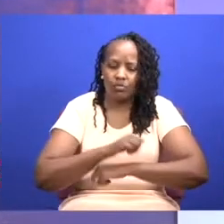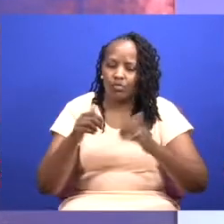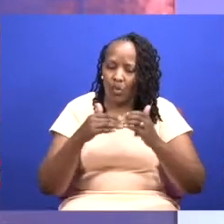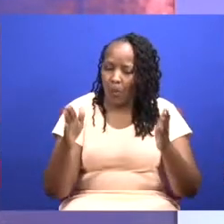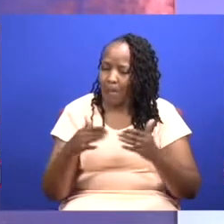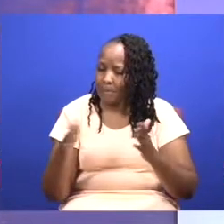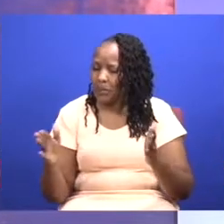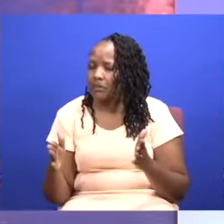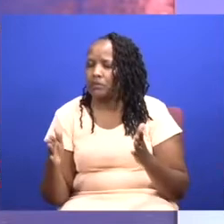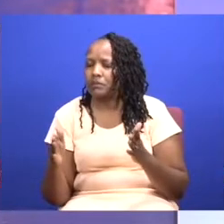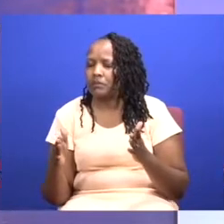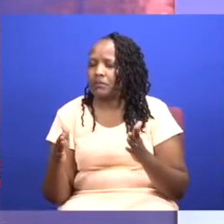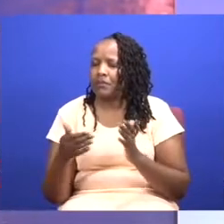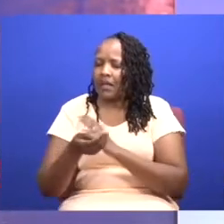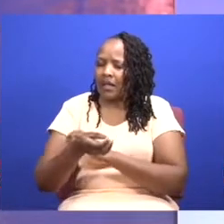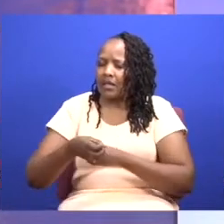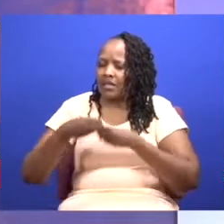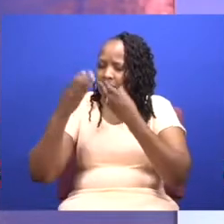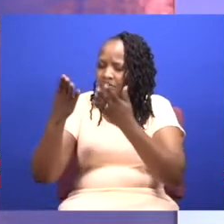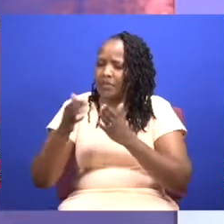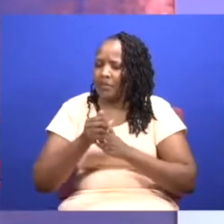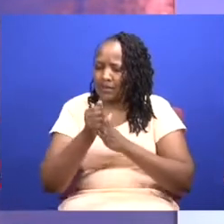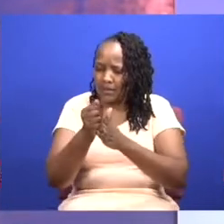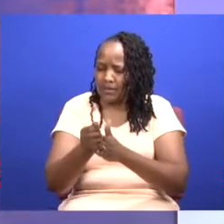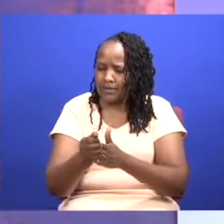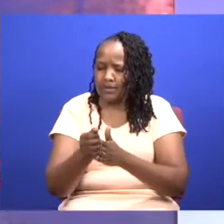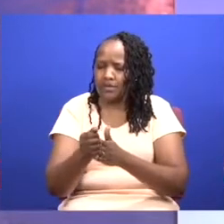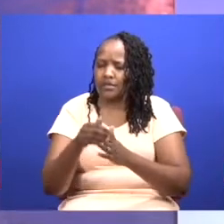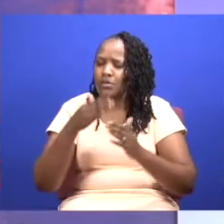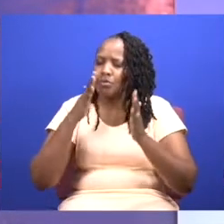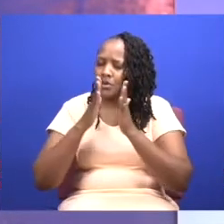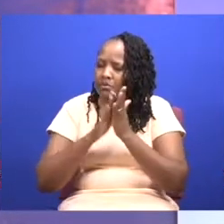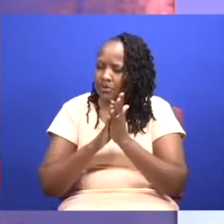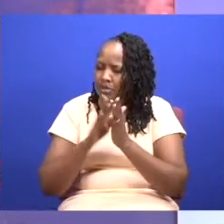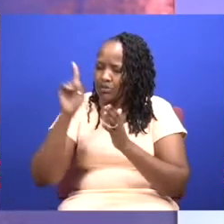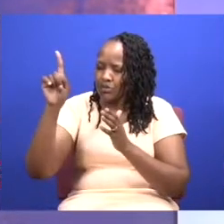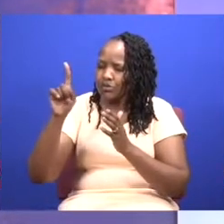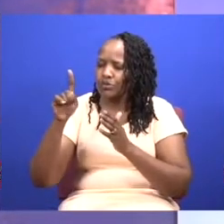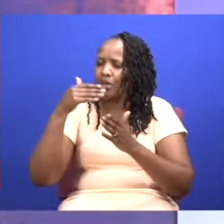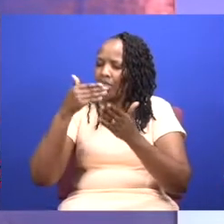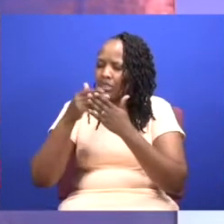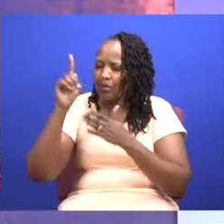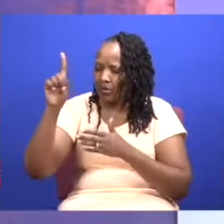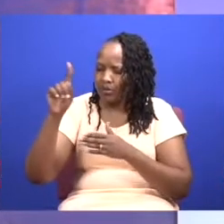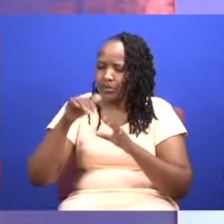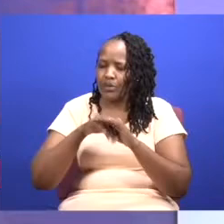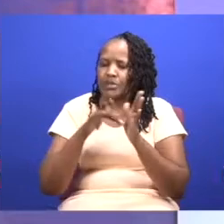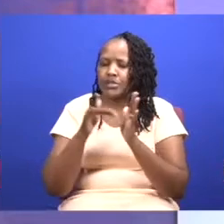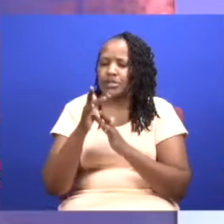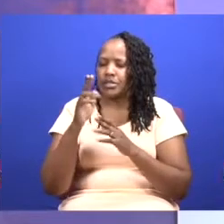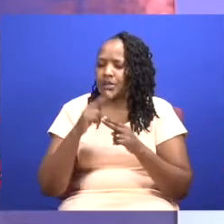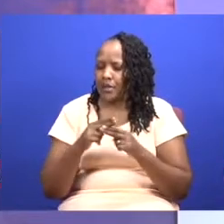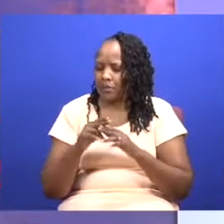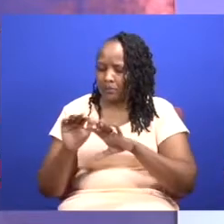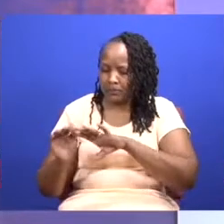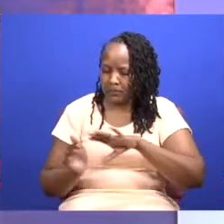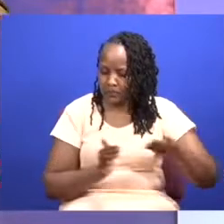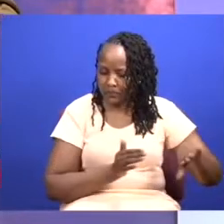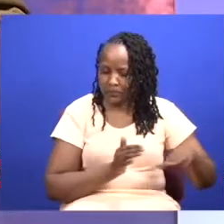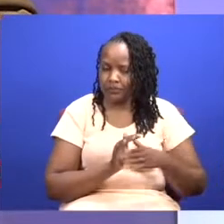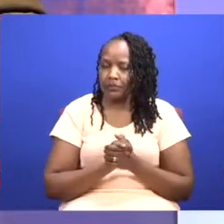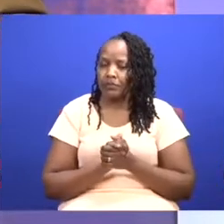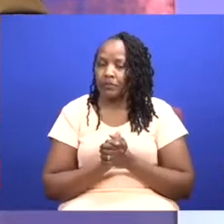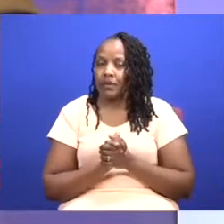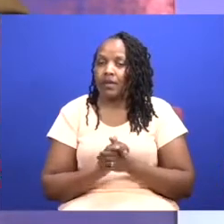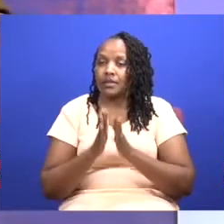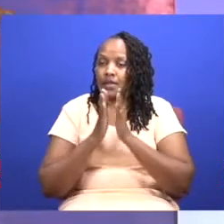direction and give them guidance, O God, in the name of Jesus. We praise you and we thank you. Blessed be your name. We also want to